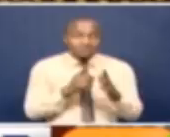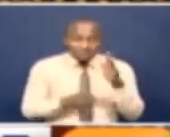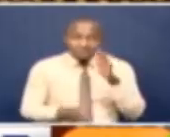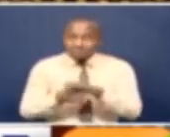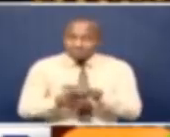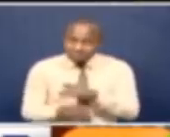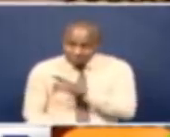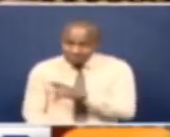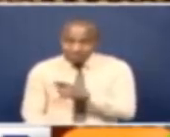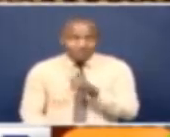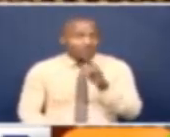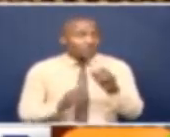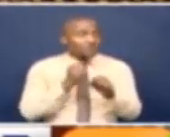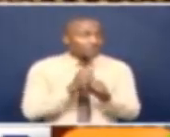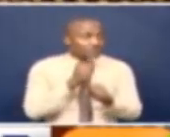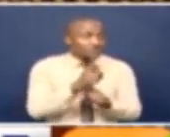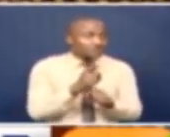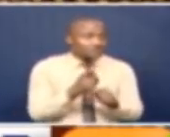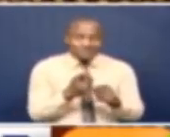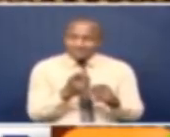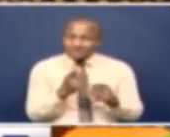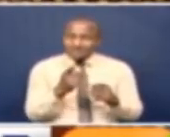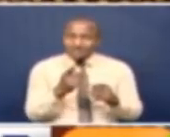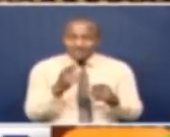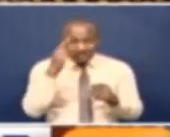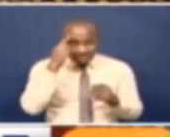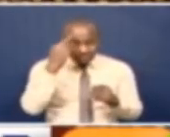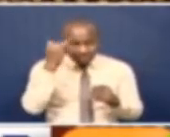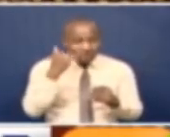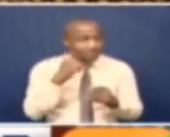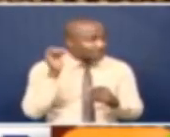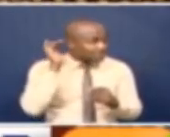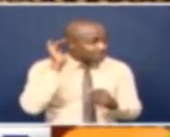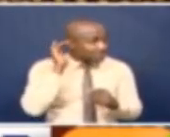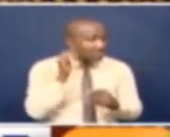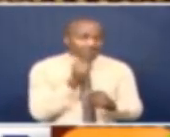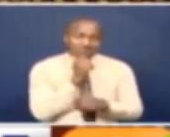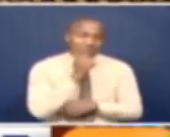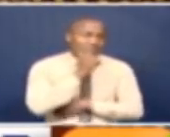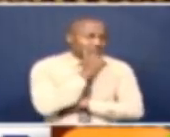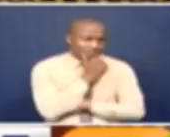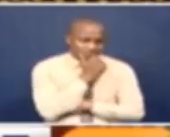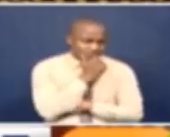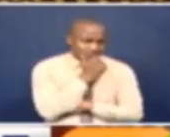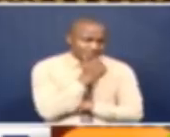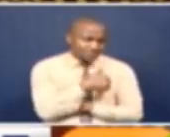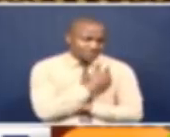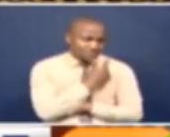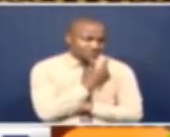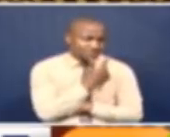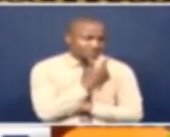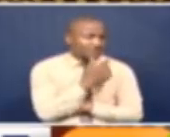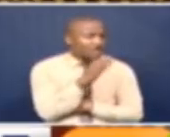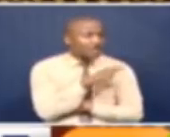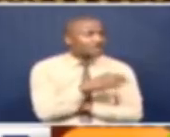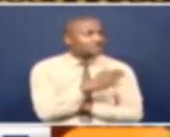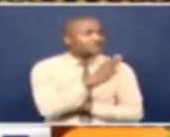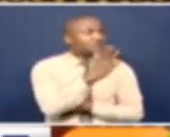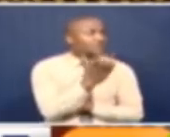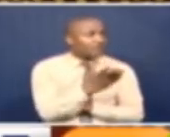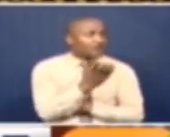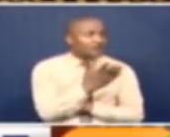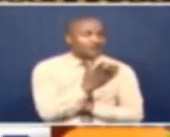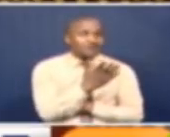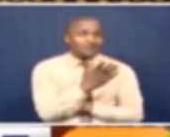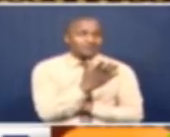we'll put this... You know, one of the reasons I'm listening, I'm wondering to myself, Where is this country going to? Article